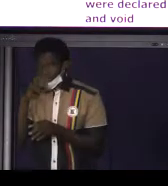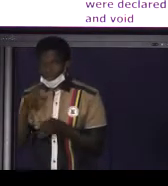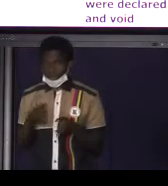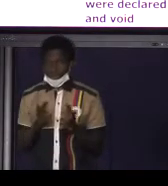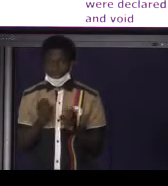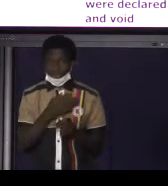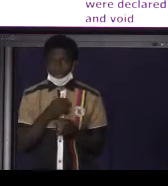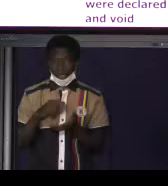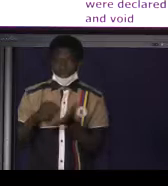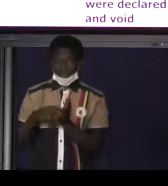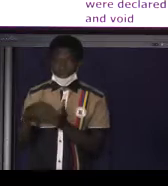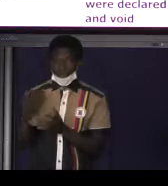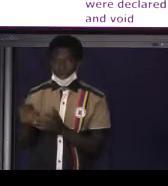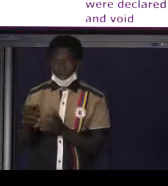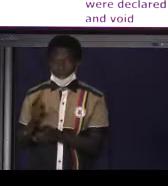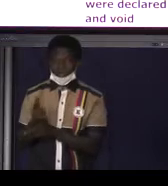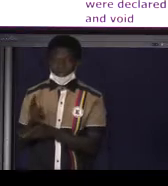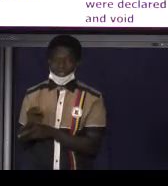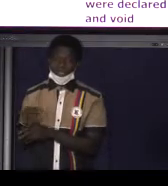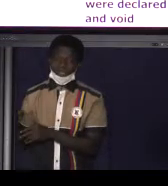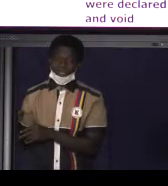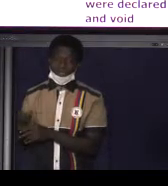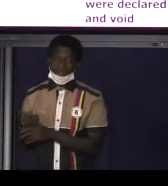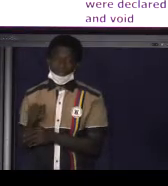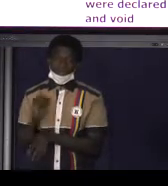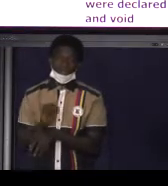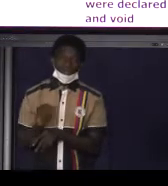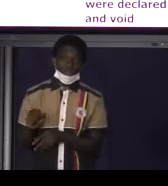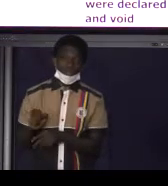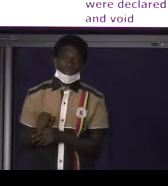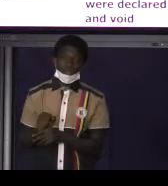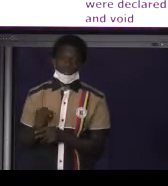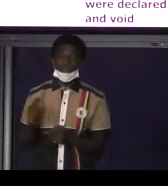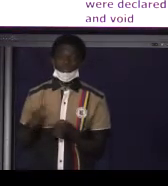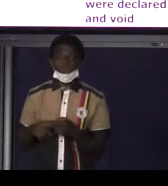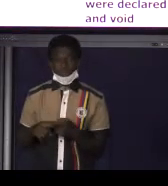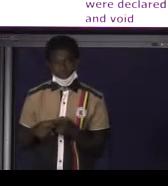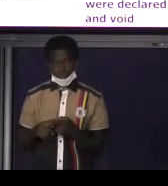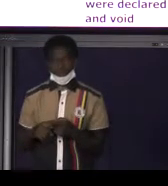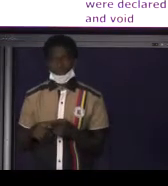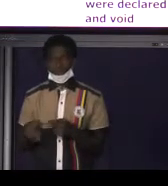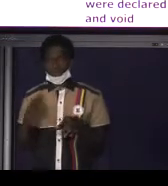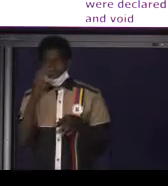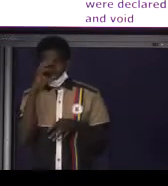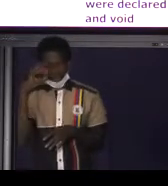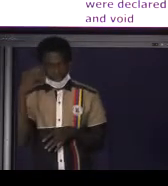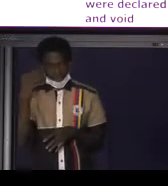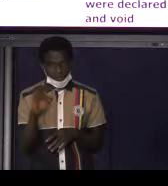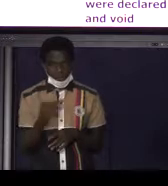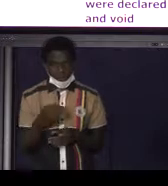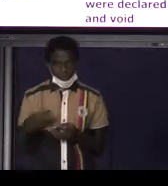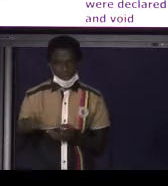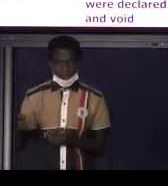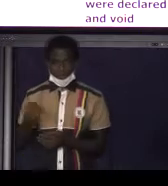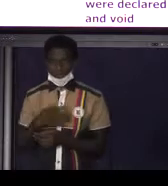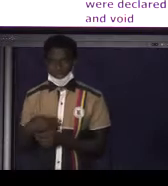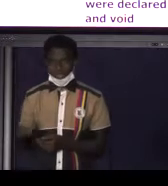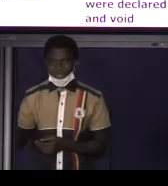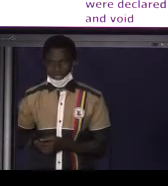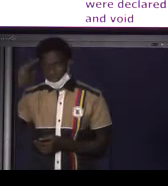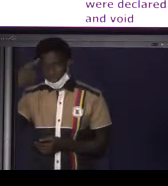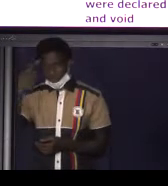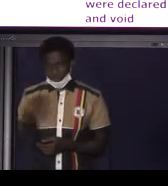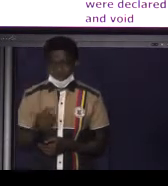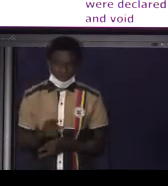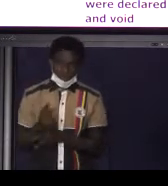of safeguarding jobs. That means that the company is seeking for methods and resources for